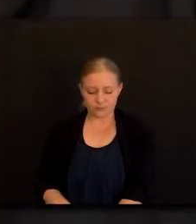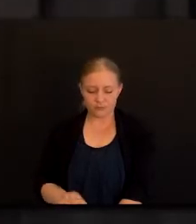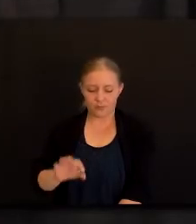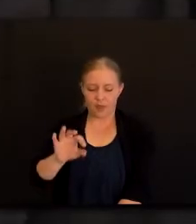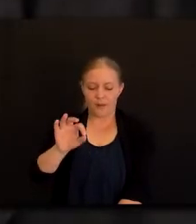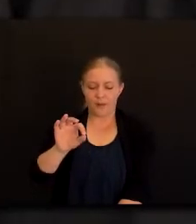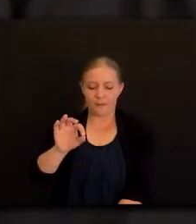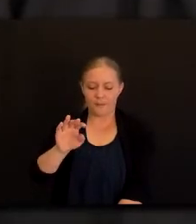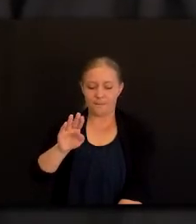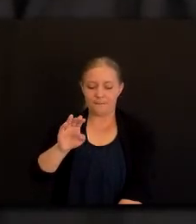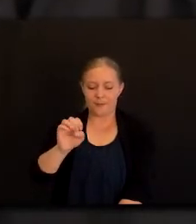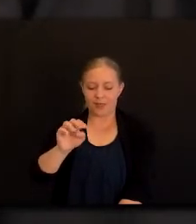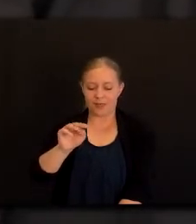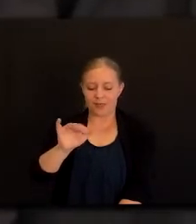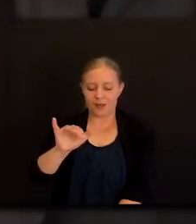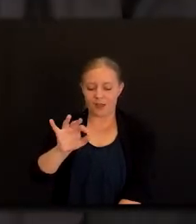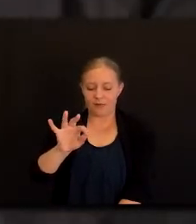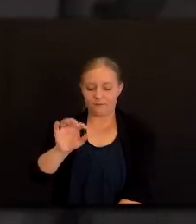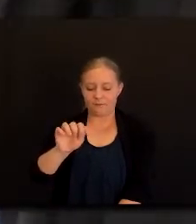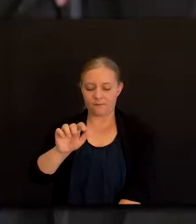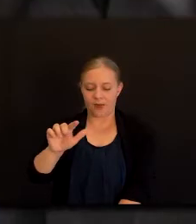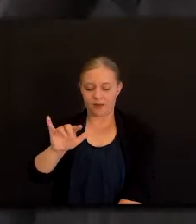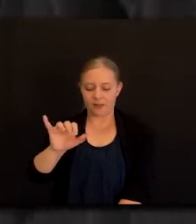Benny Marshall Fallis.